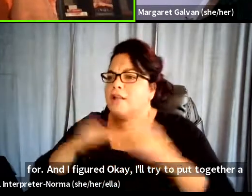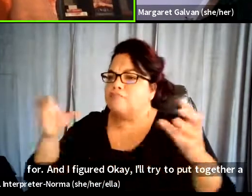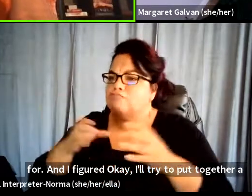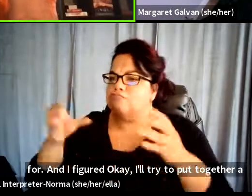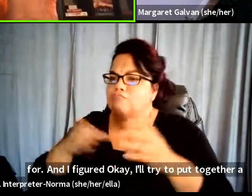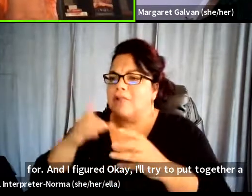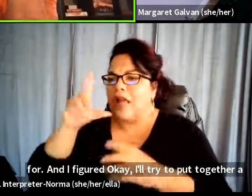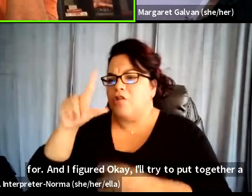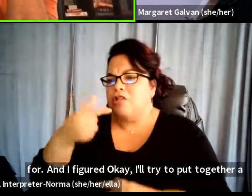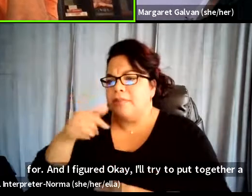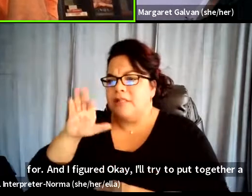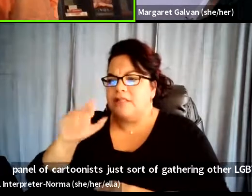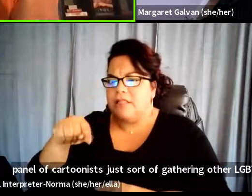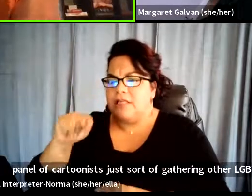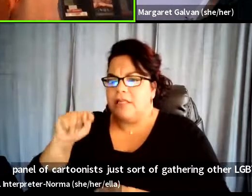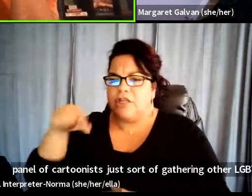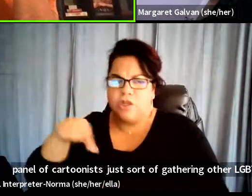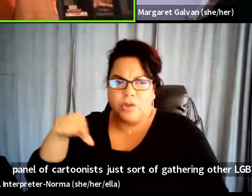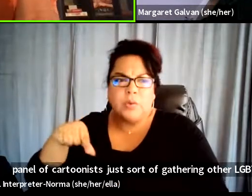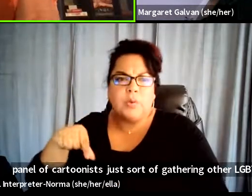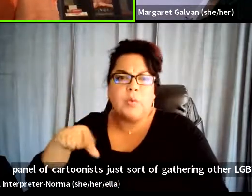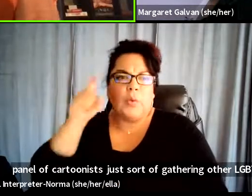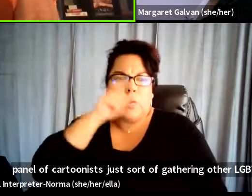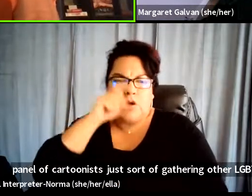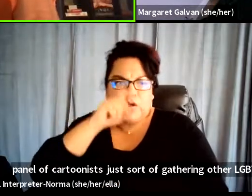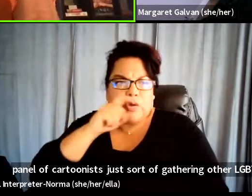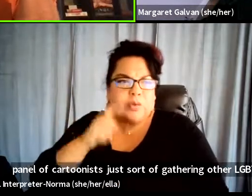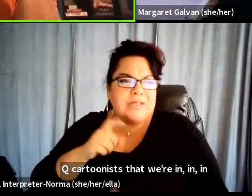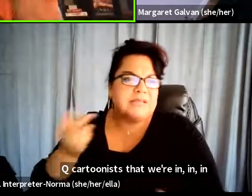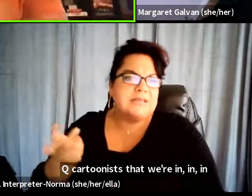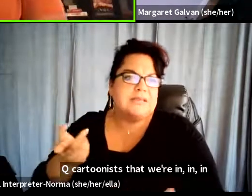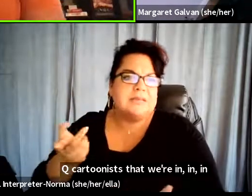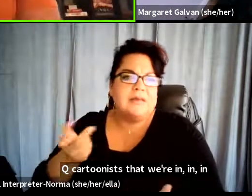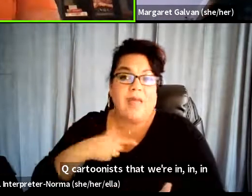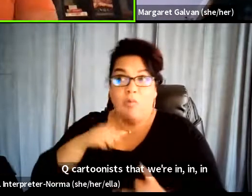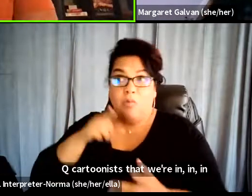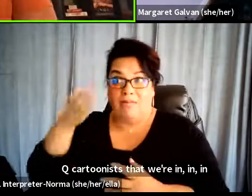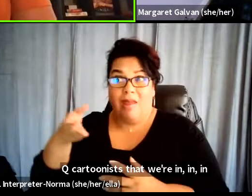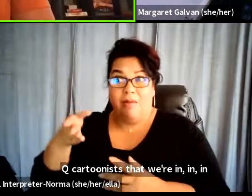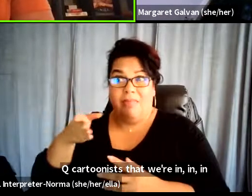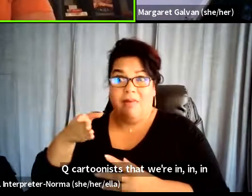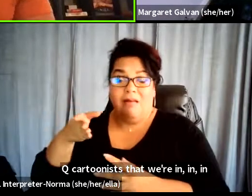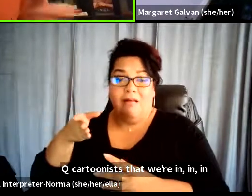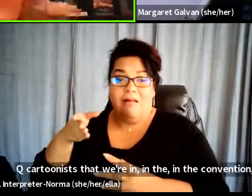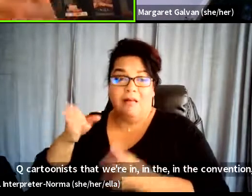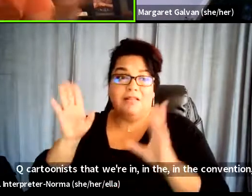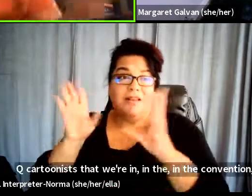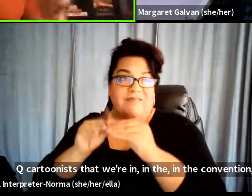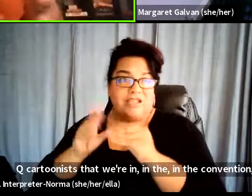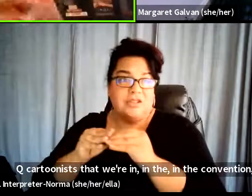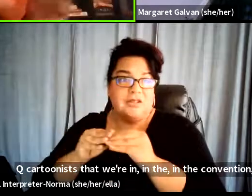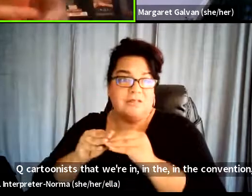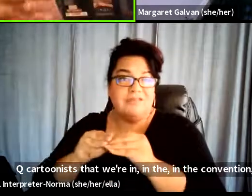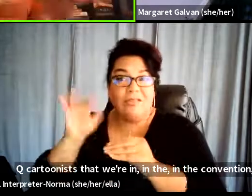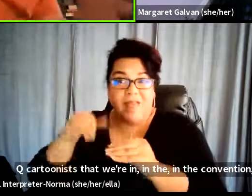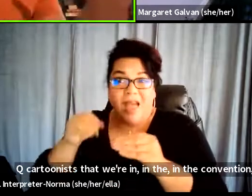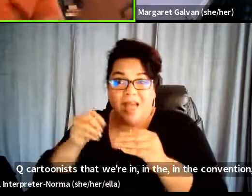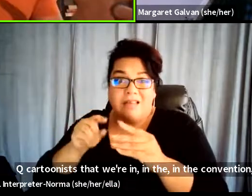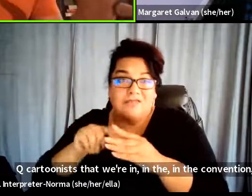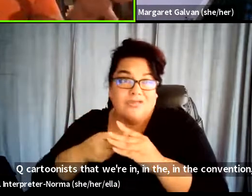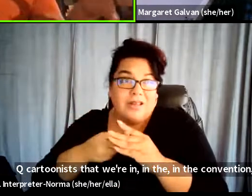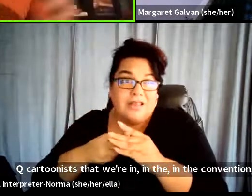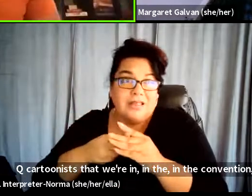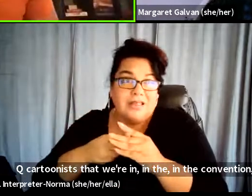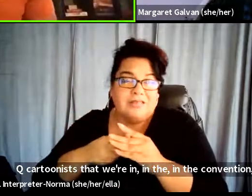that were in in the convention. And that started a, I did this